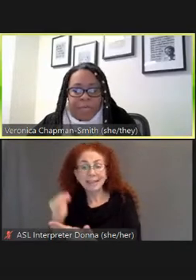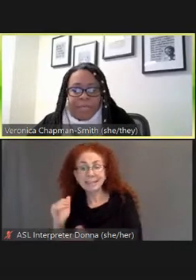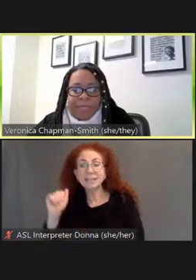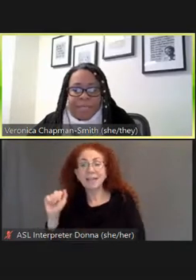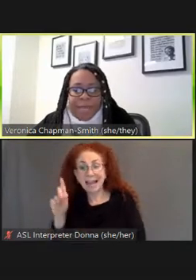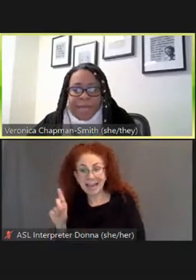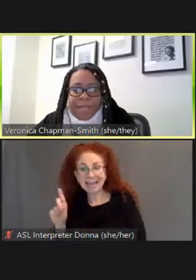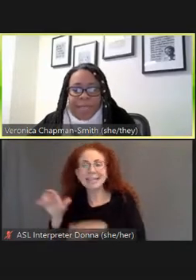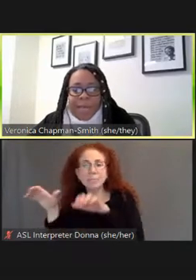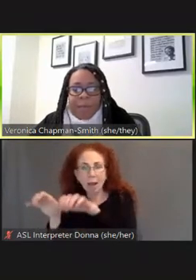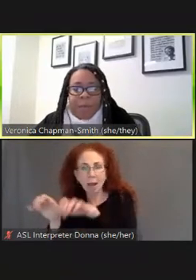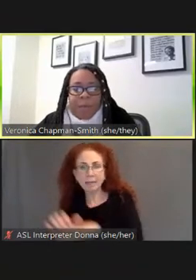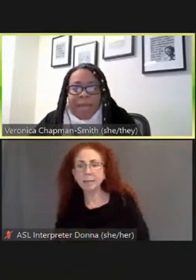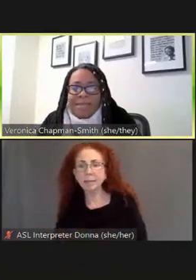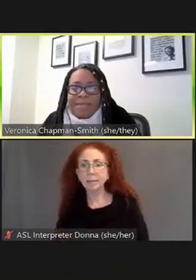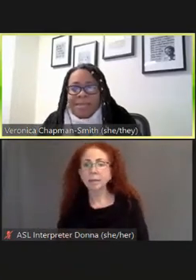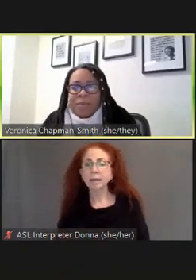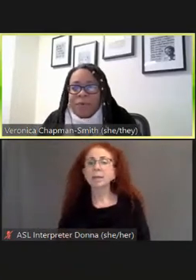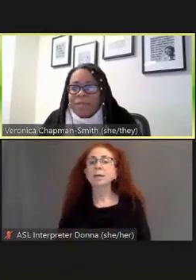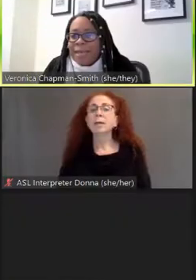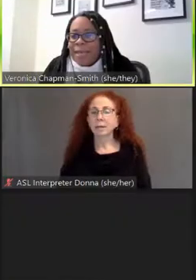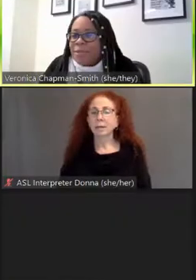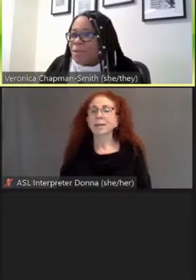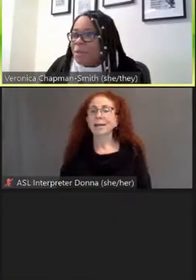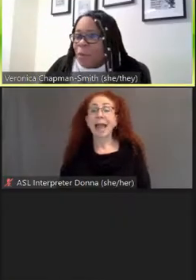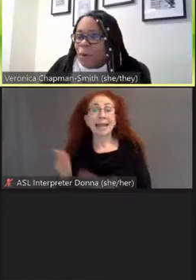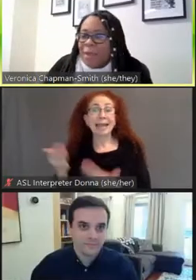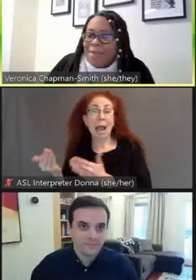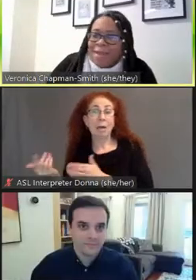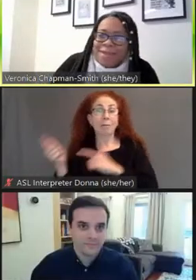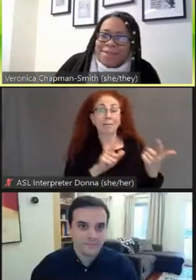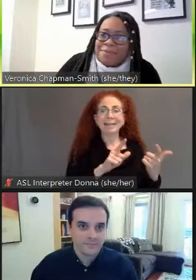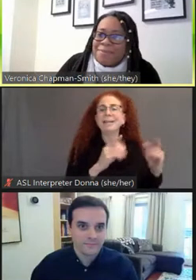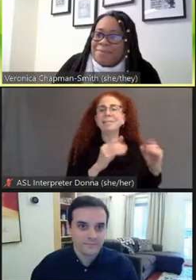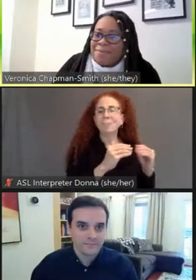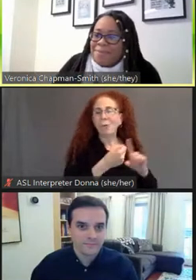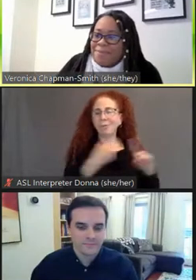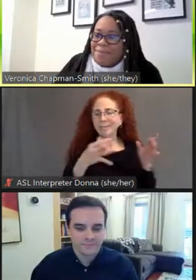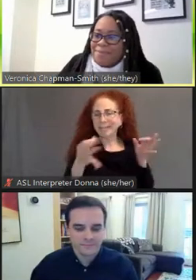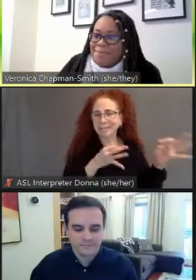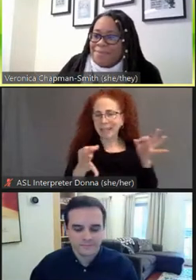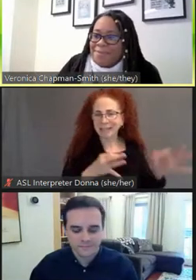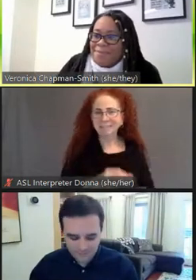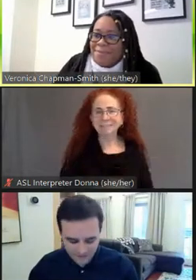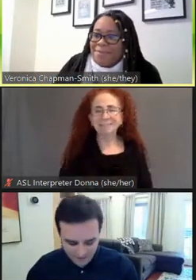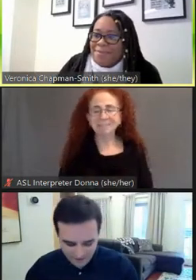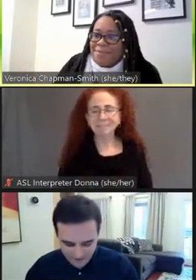description practice, and I will pass this over to him to speak more about that.